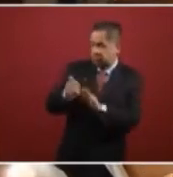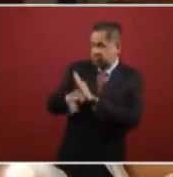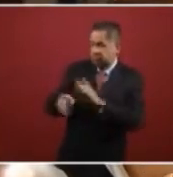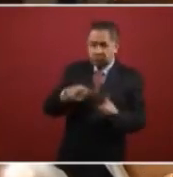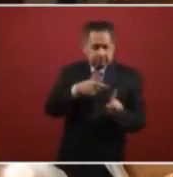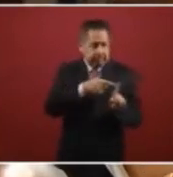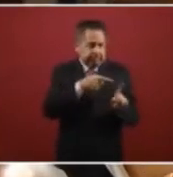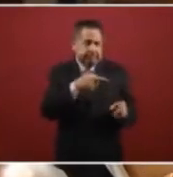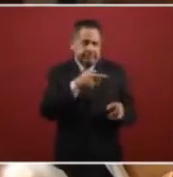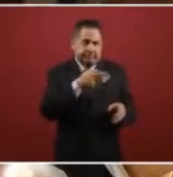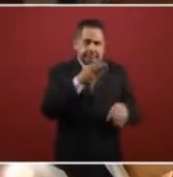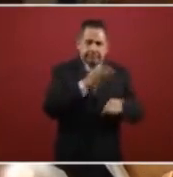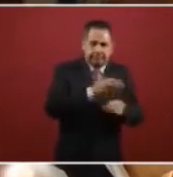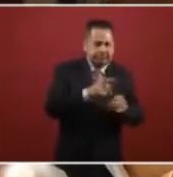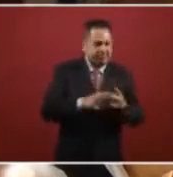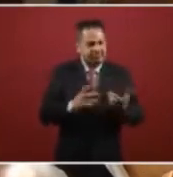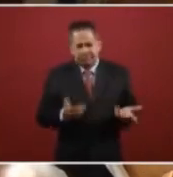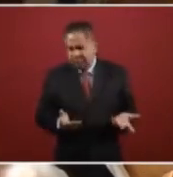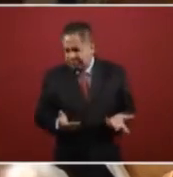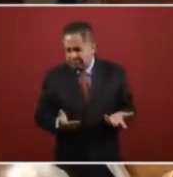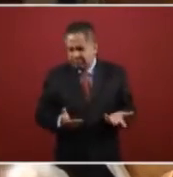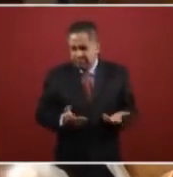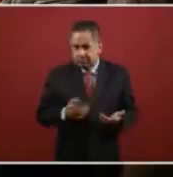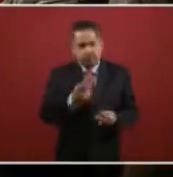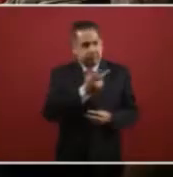And is it just due to the